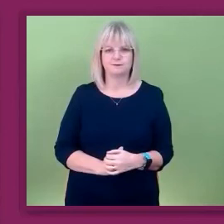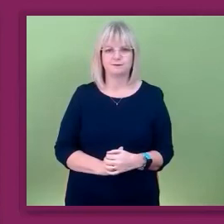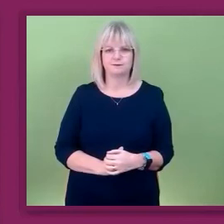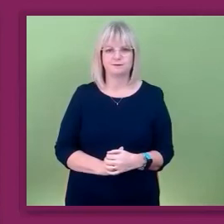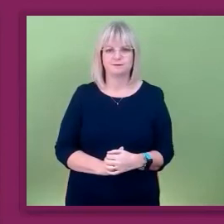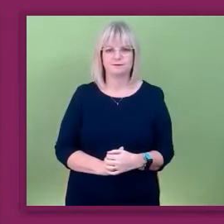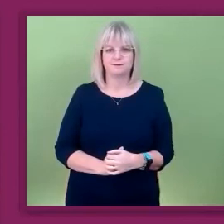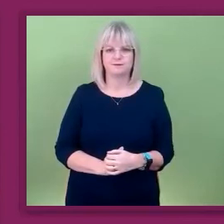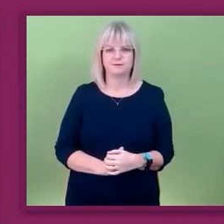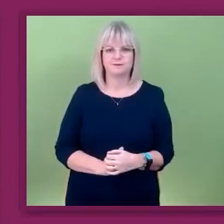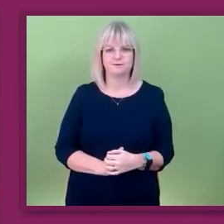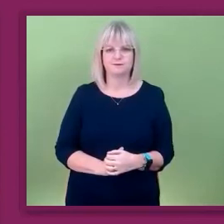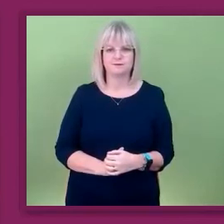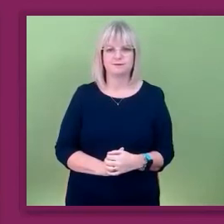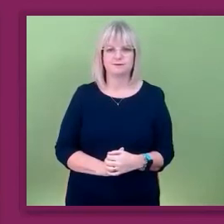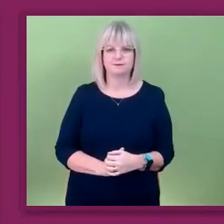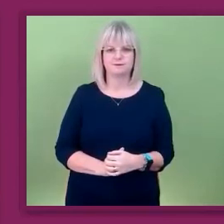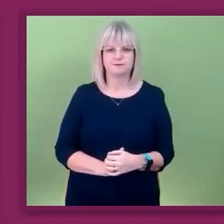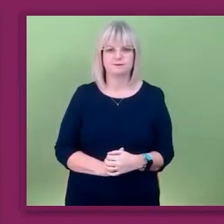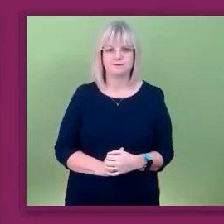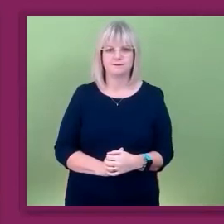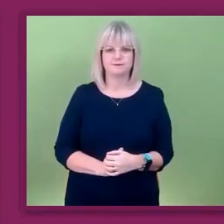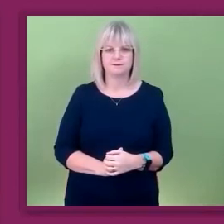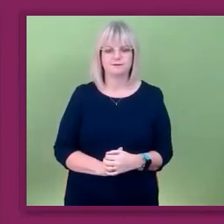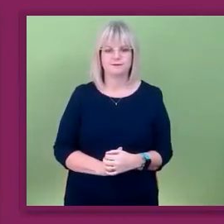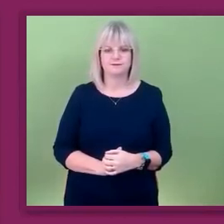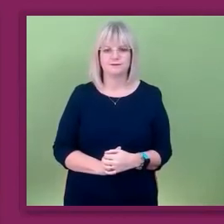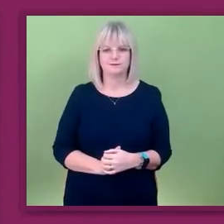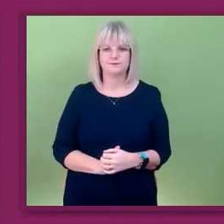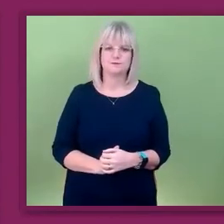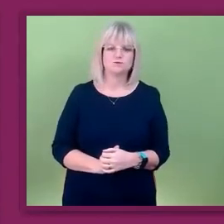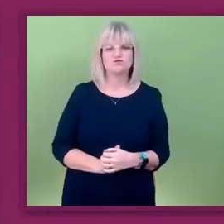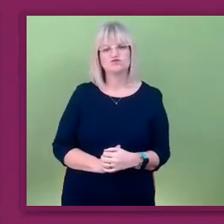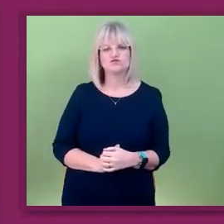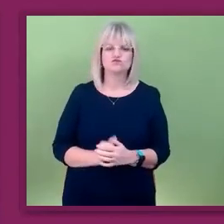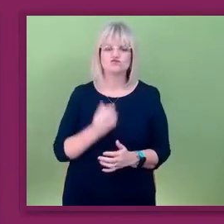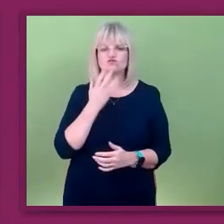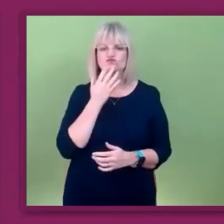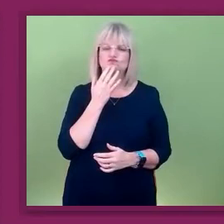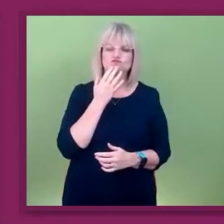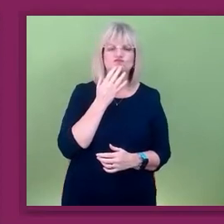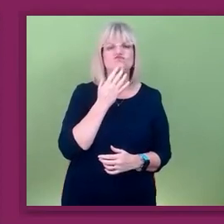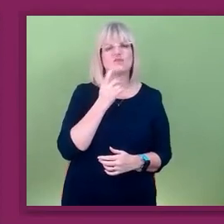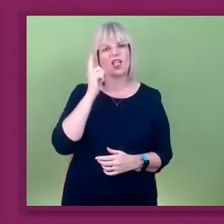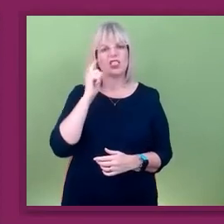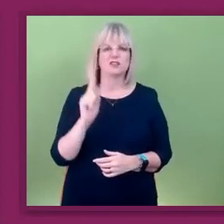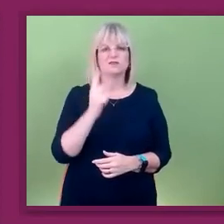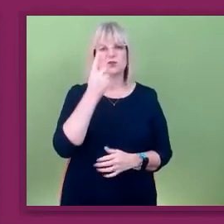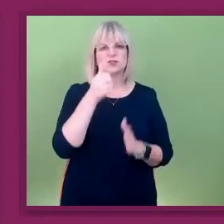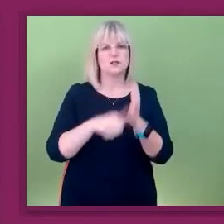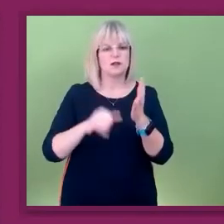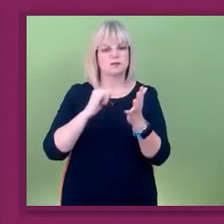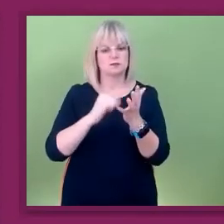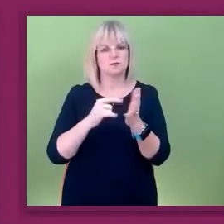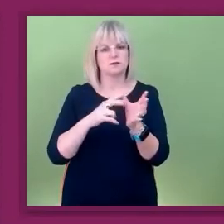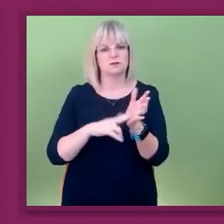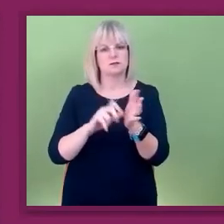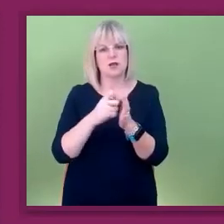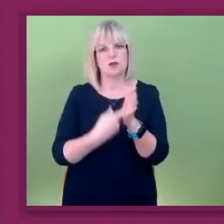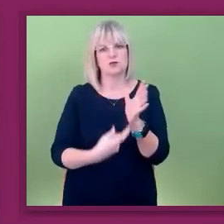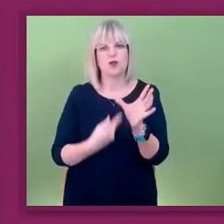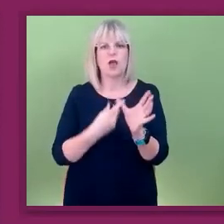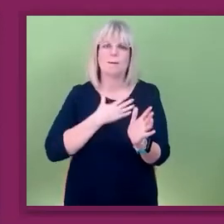Okay, I'll ask, because I started with Zenith, I'll start with Sandra. Sandra, have you got a view on this? Sorry to pick on you